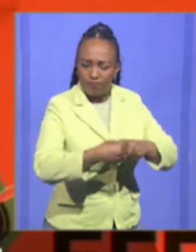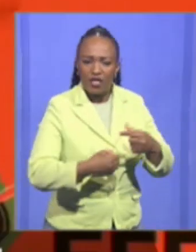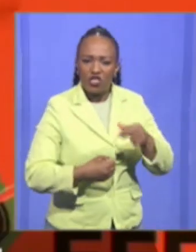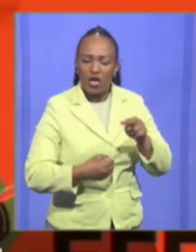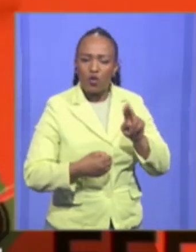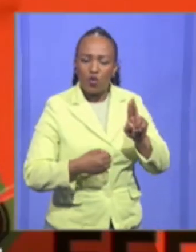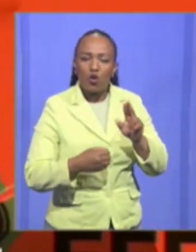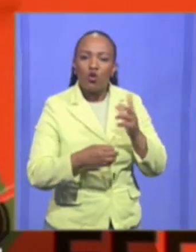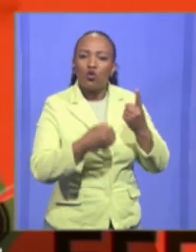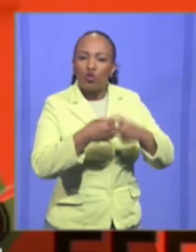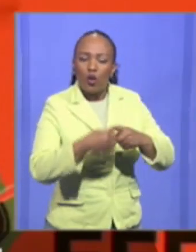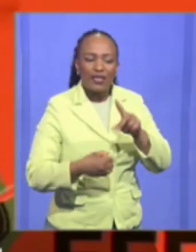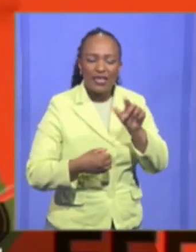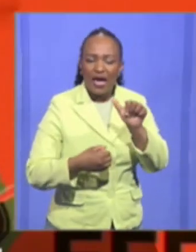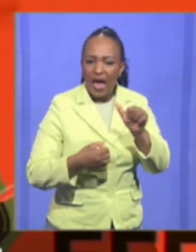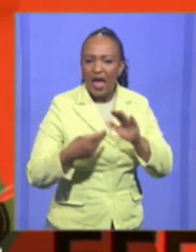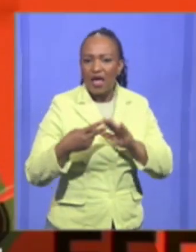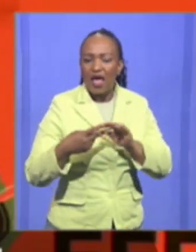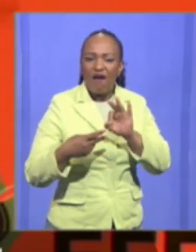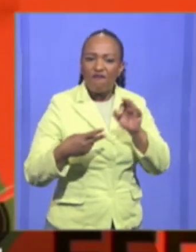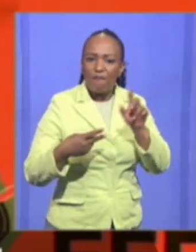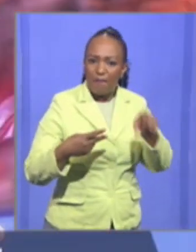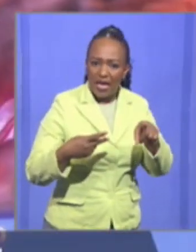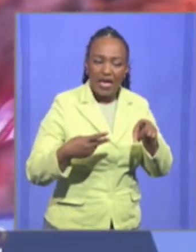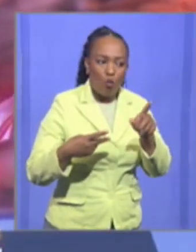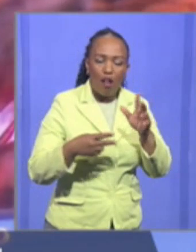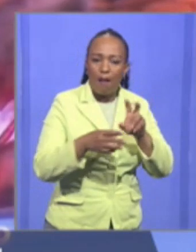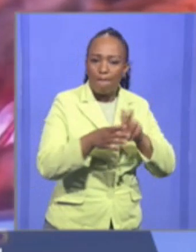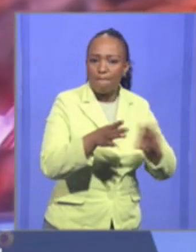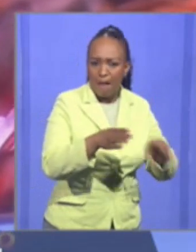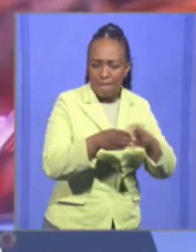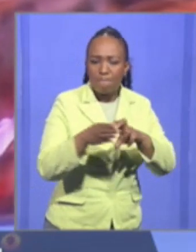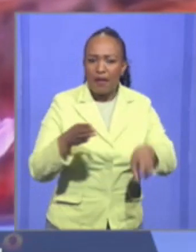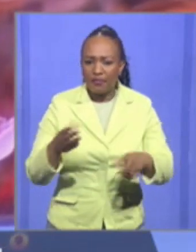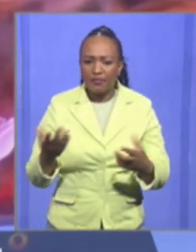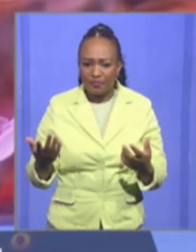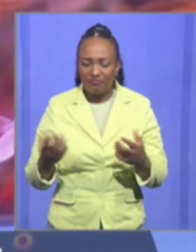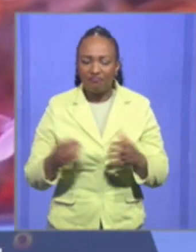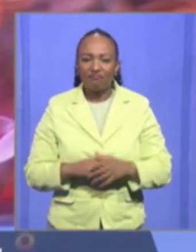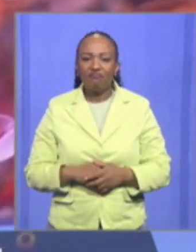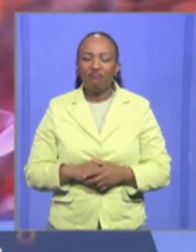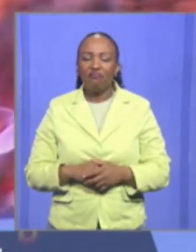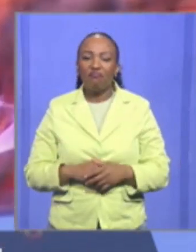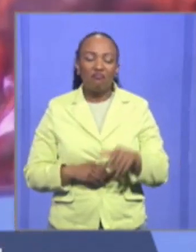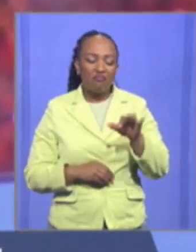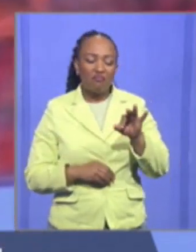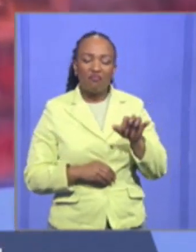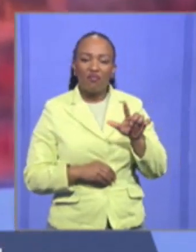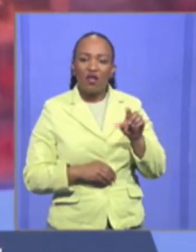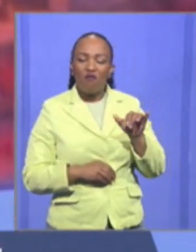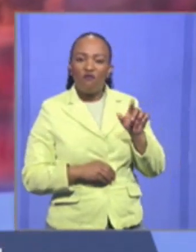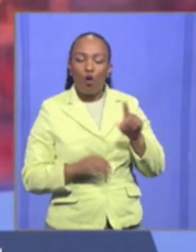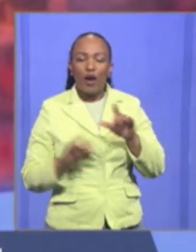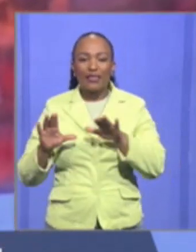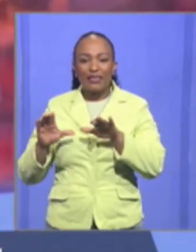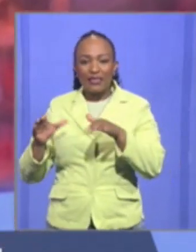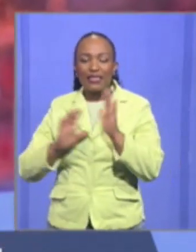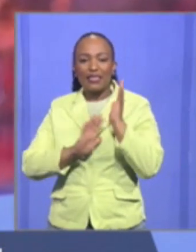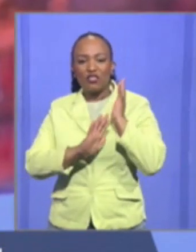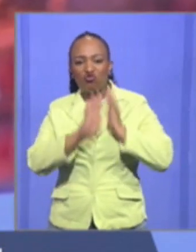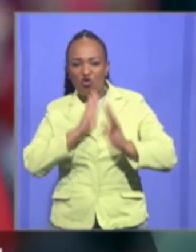and Freedom Front Plus will walk away. History ya Floyd Shivambu ka mokgatlong ya ka ga mabapi